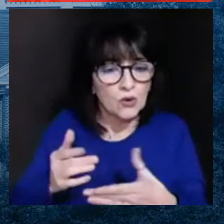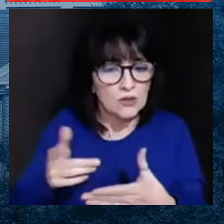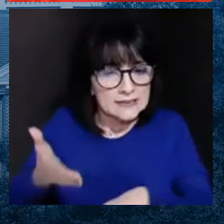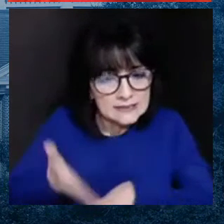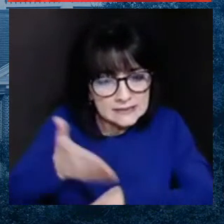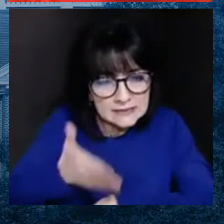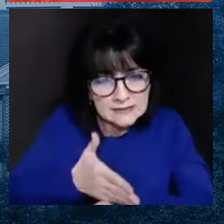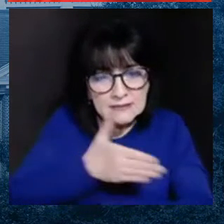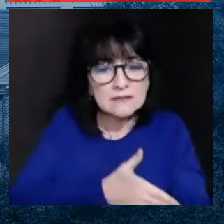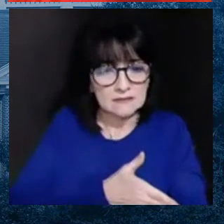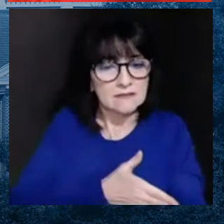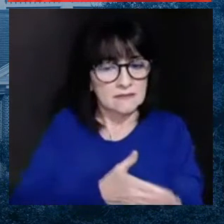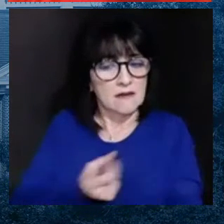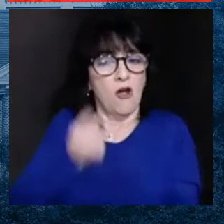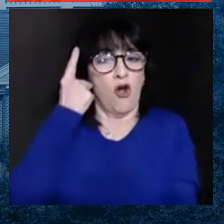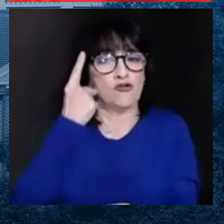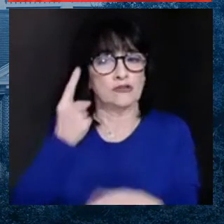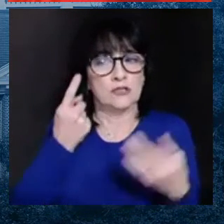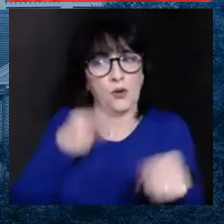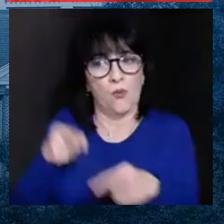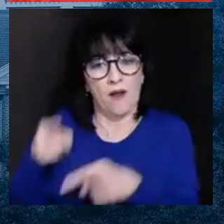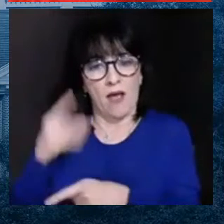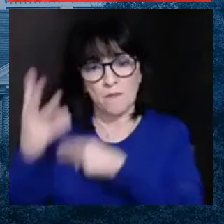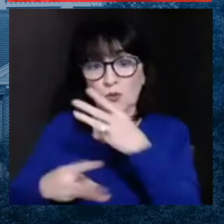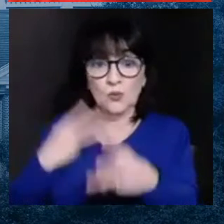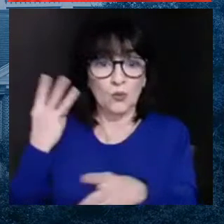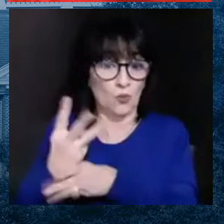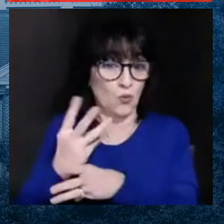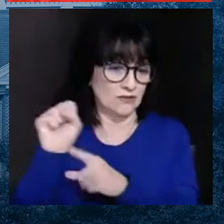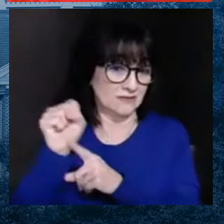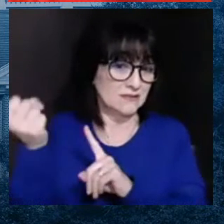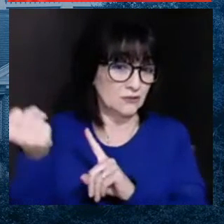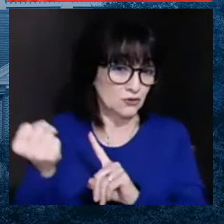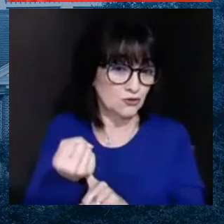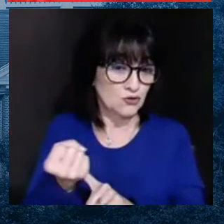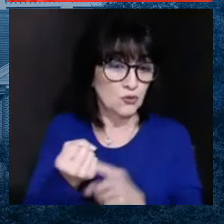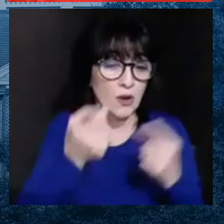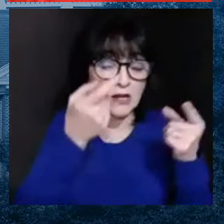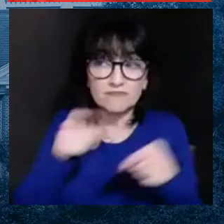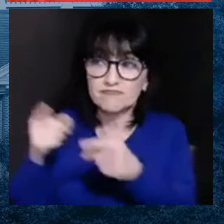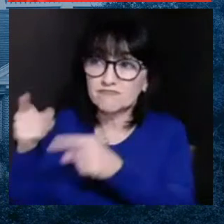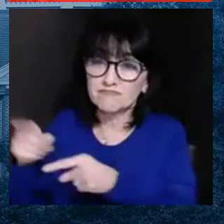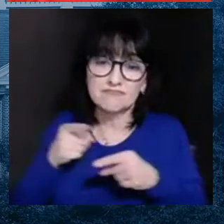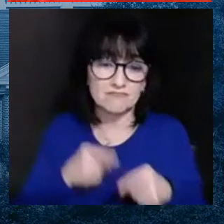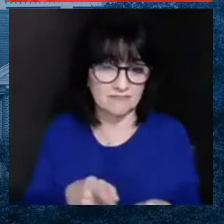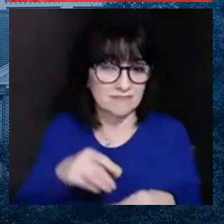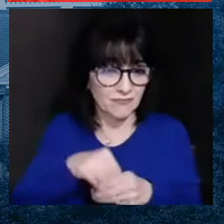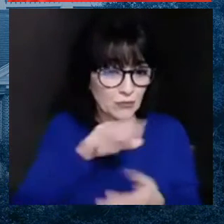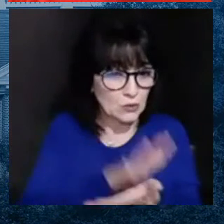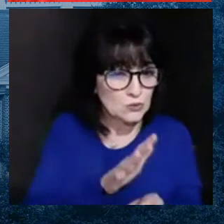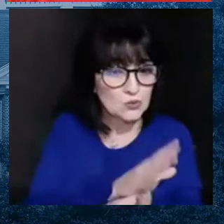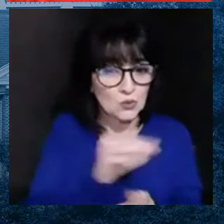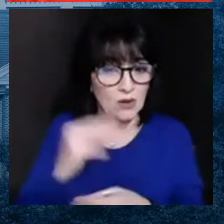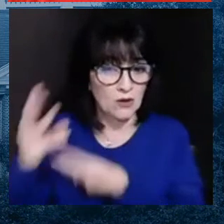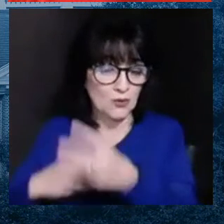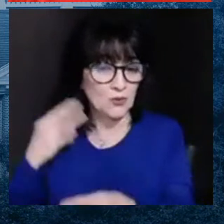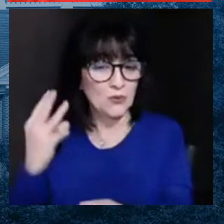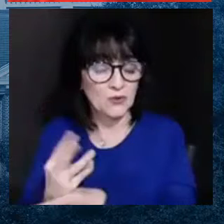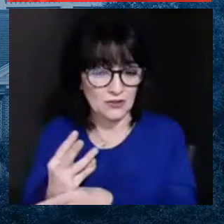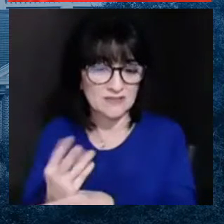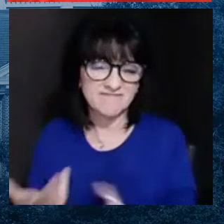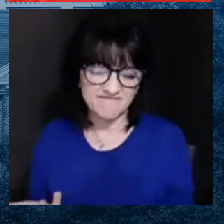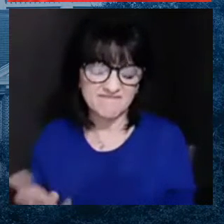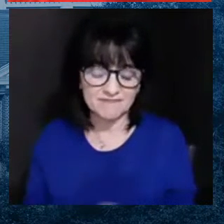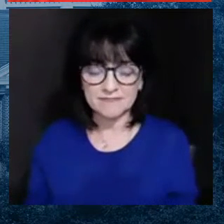world situations. So thank you. Thank you, Eric. You're right that up till now, the folks that are part